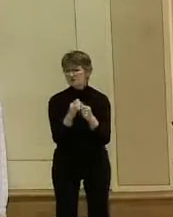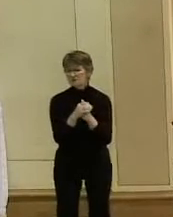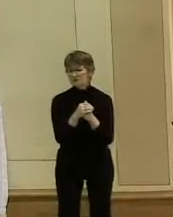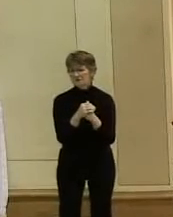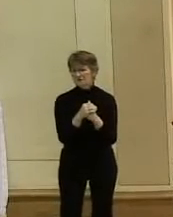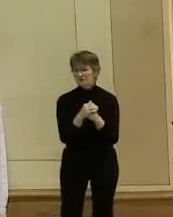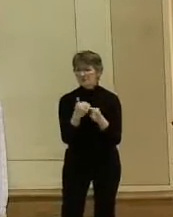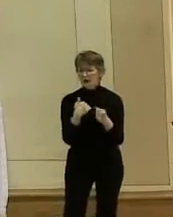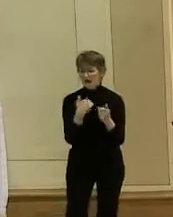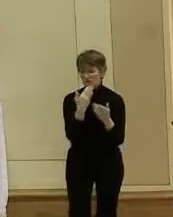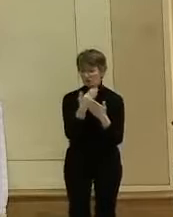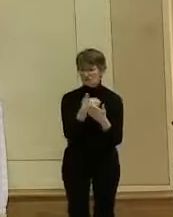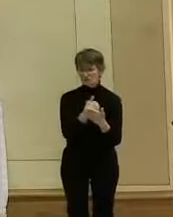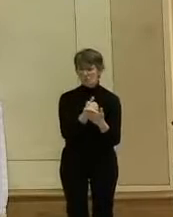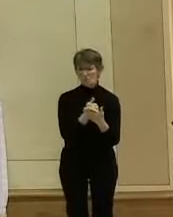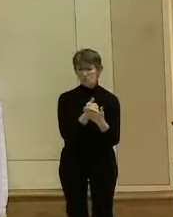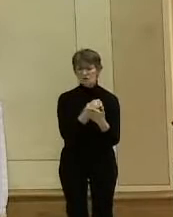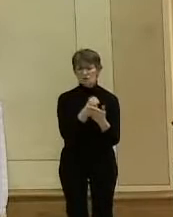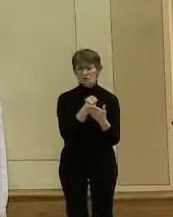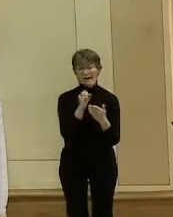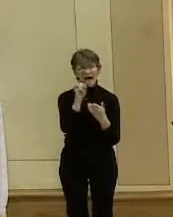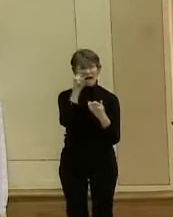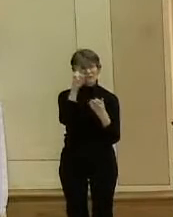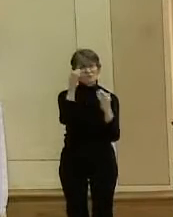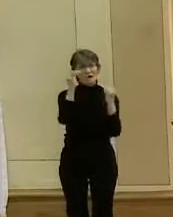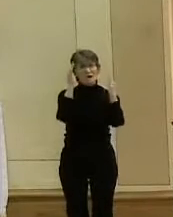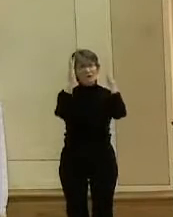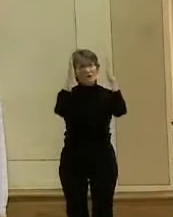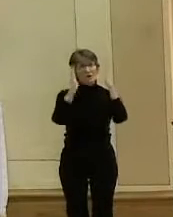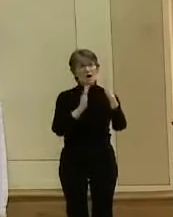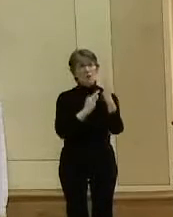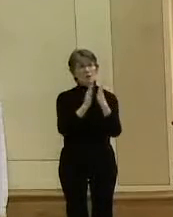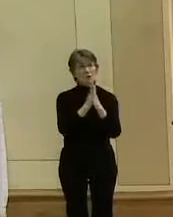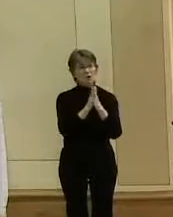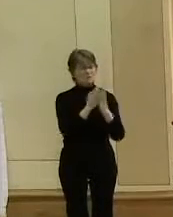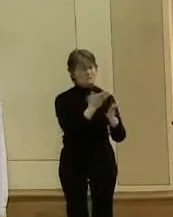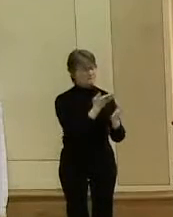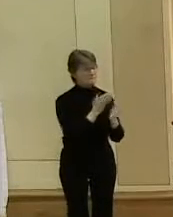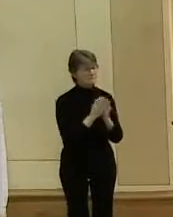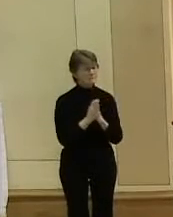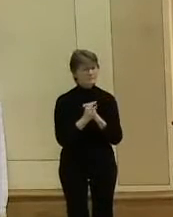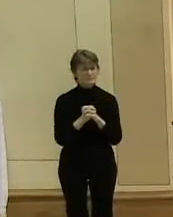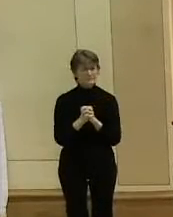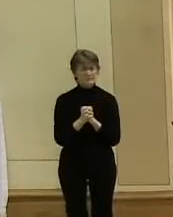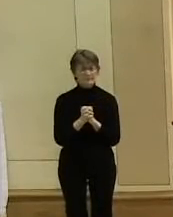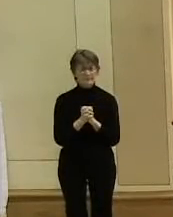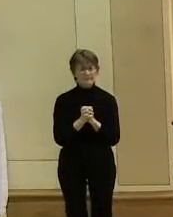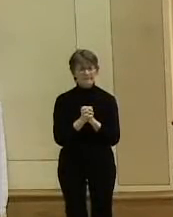souls. And so we ask you to hear our prayers.